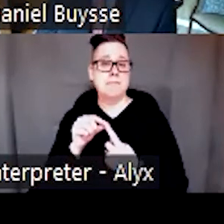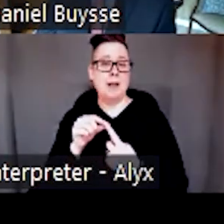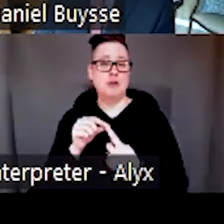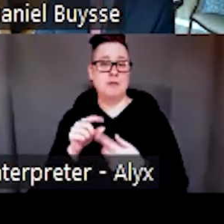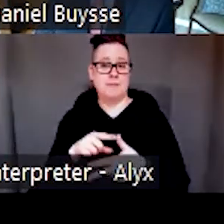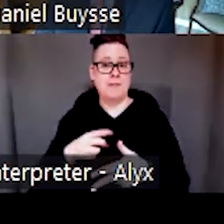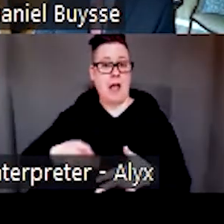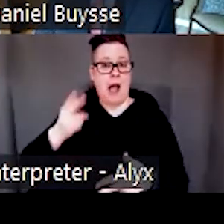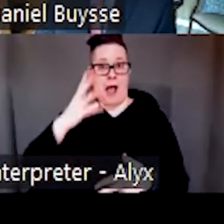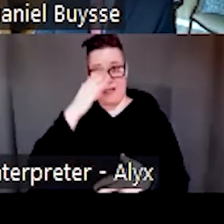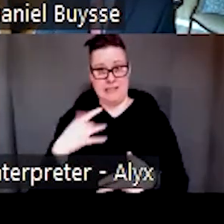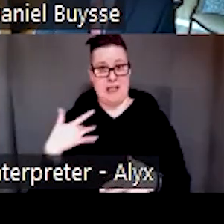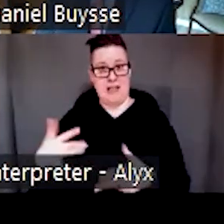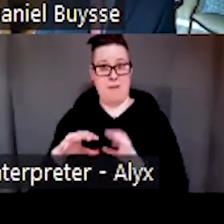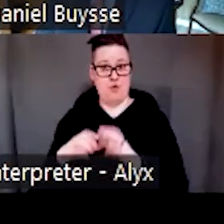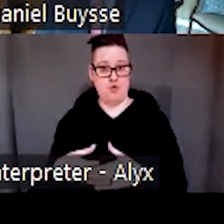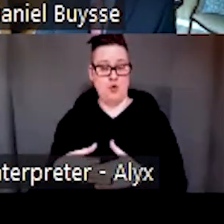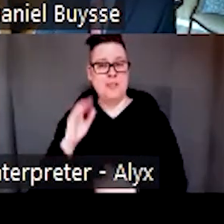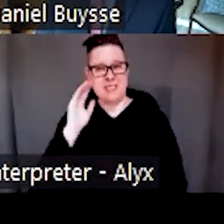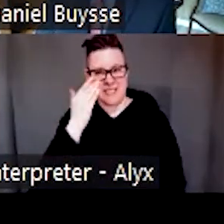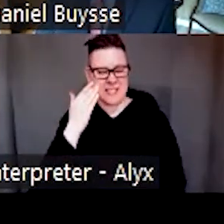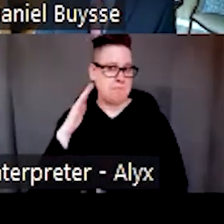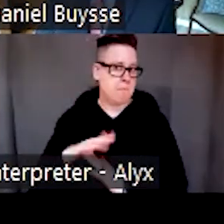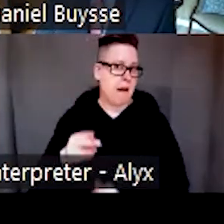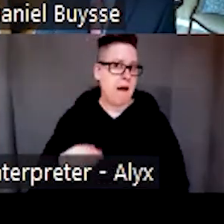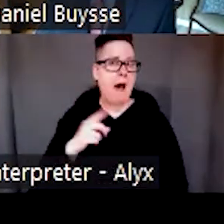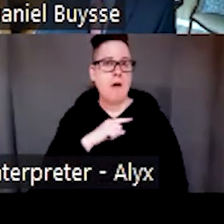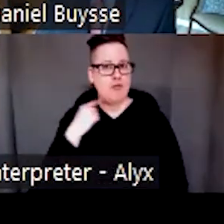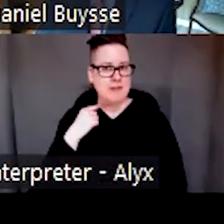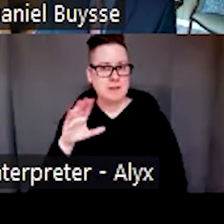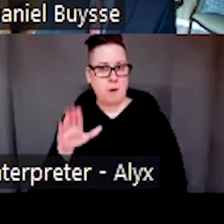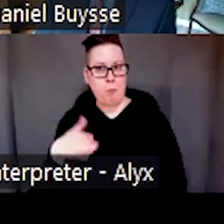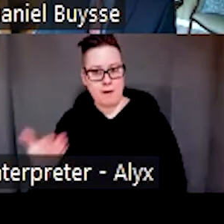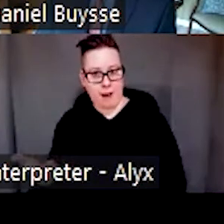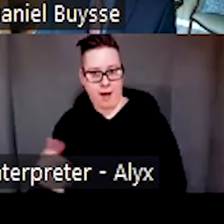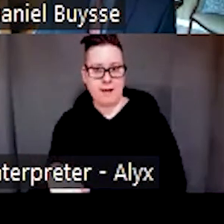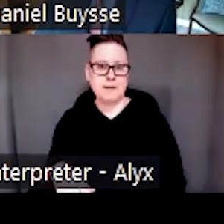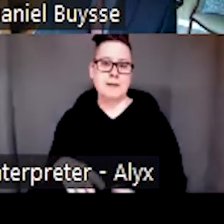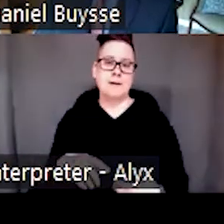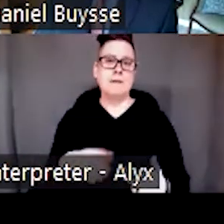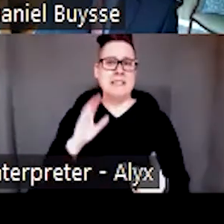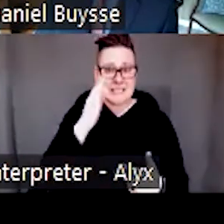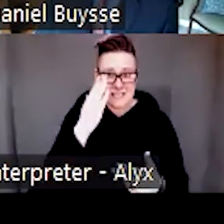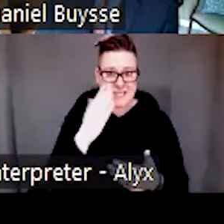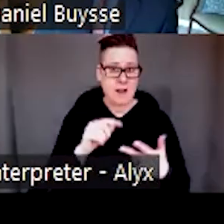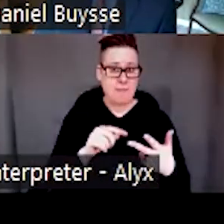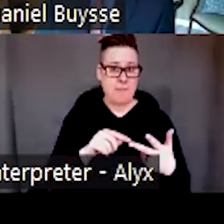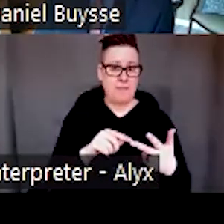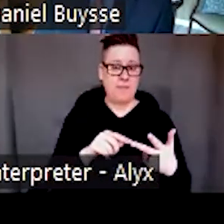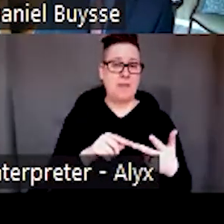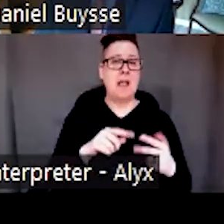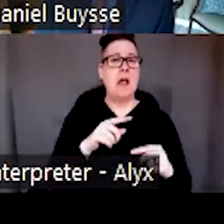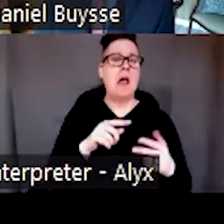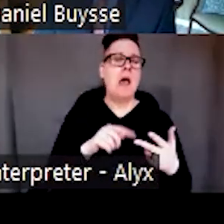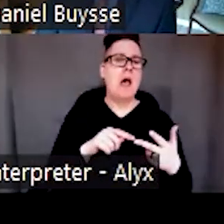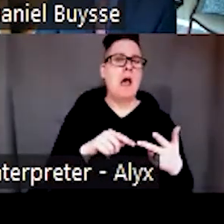sleep propensity group seemed to have the highest risk of mortality. And there were indications that this group was somewhat higher as well,